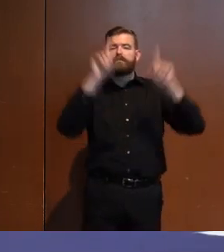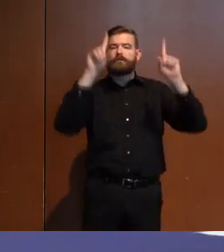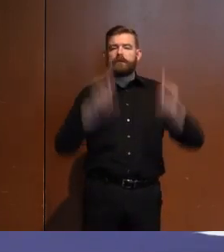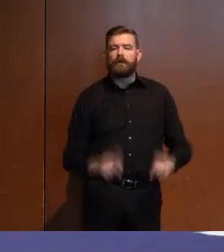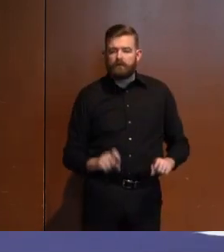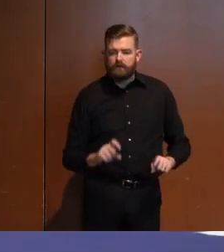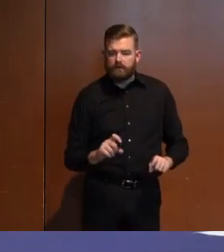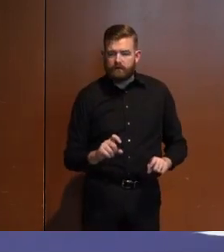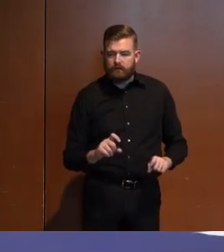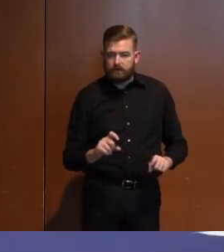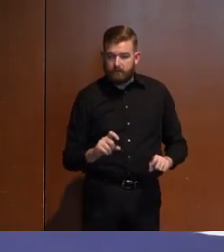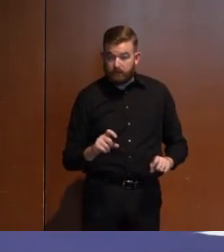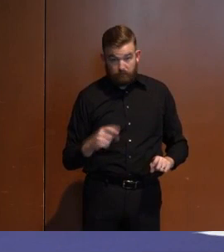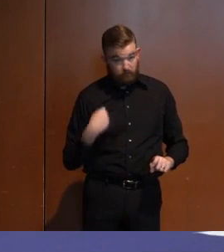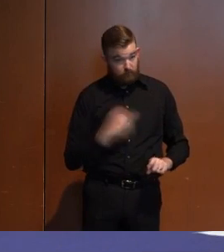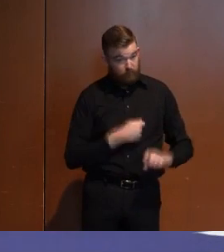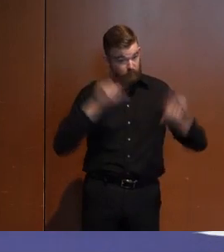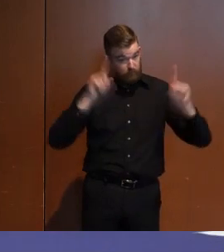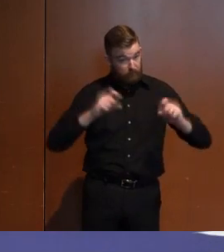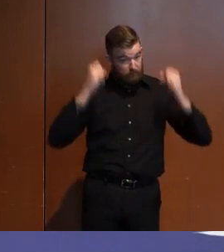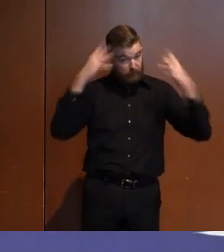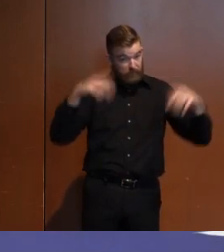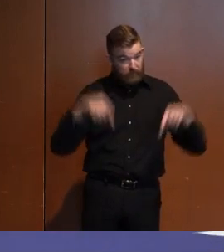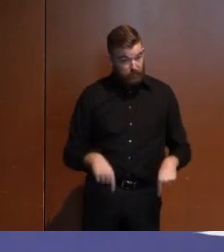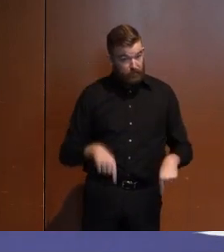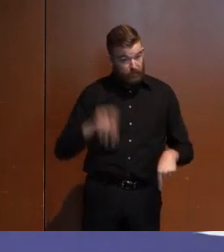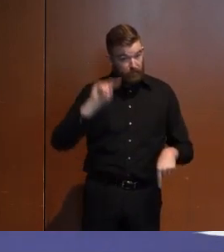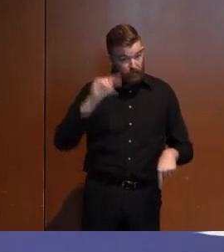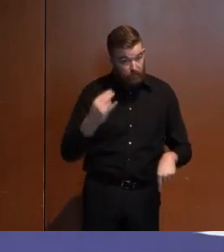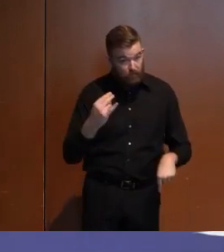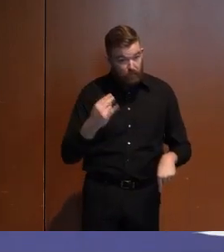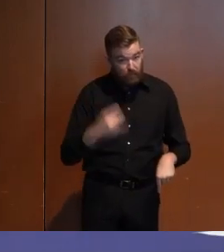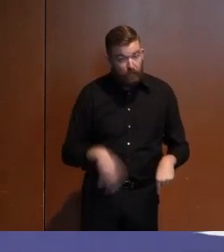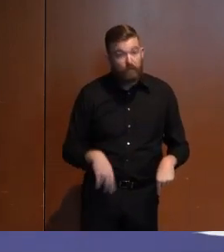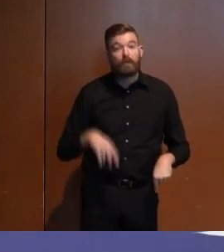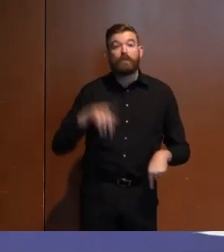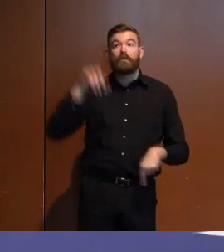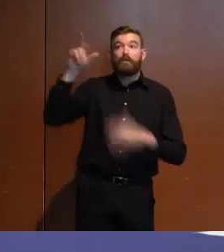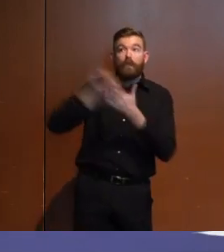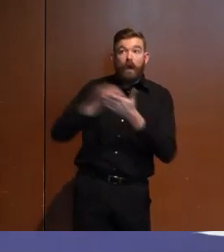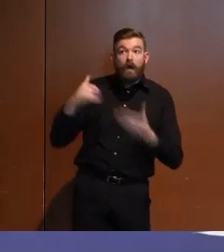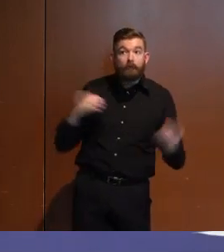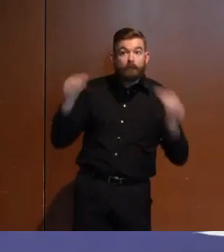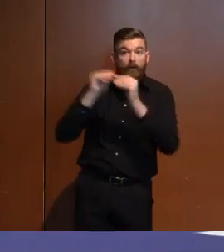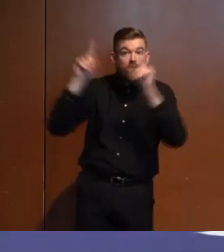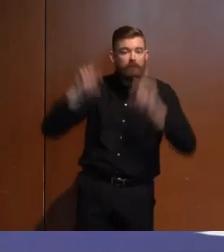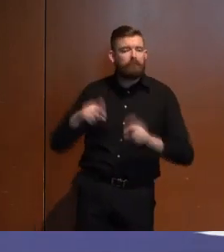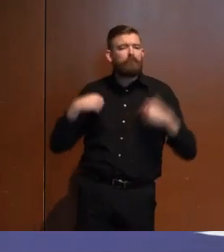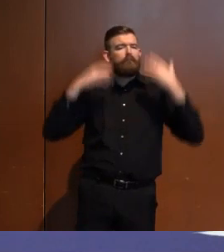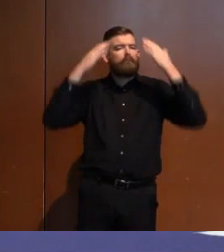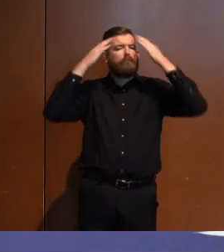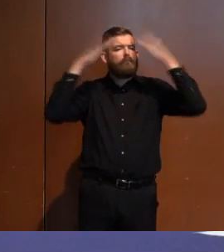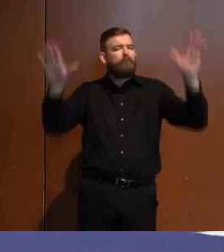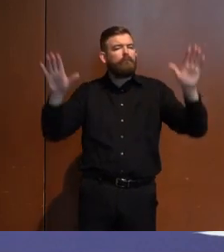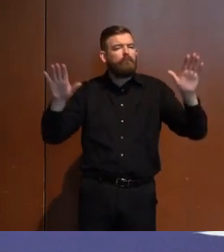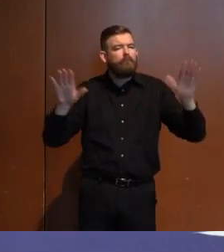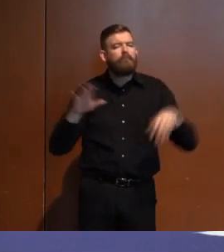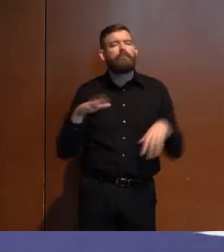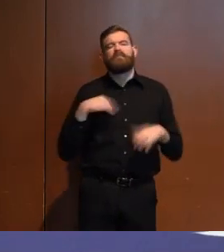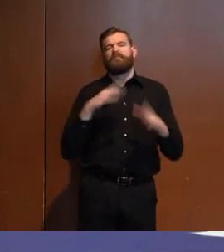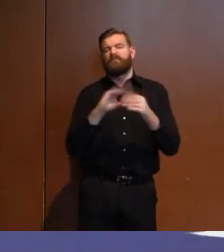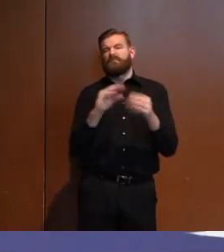is in a better place. But I do want to say a couple of things about testing, one of which I alluded